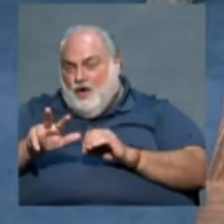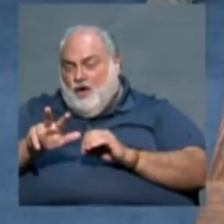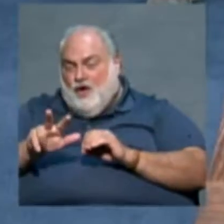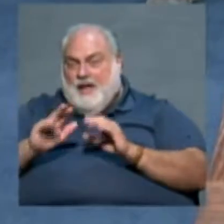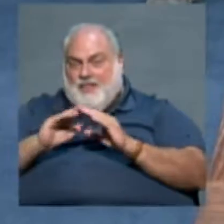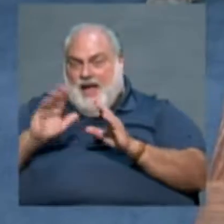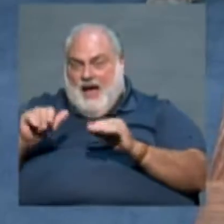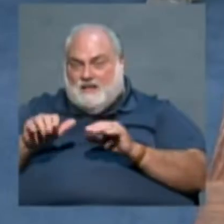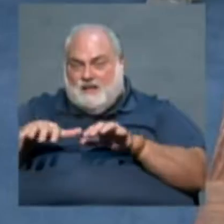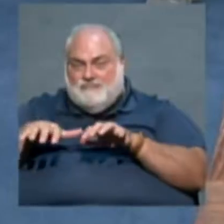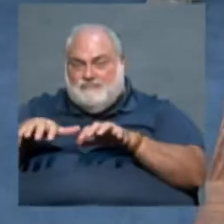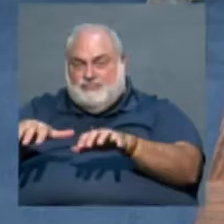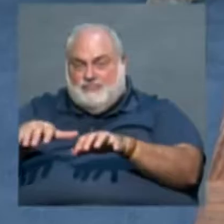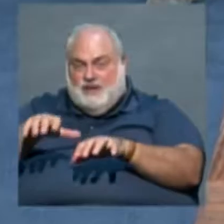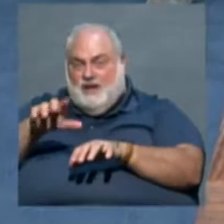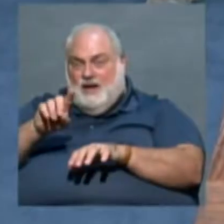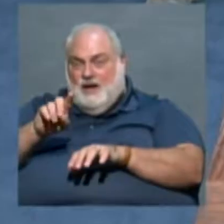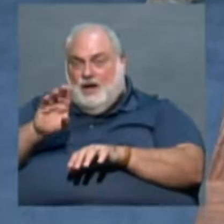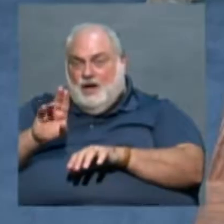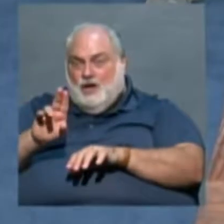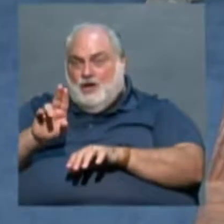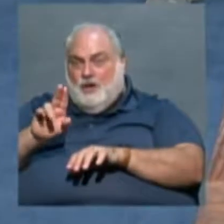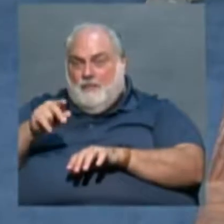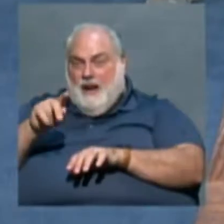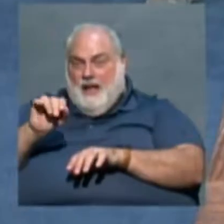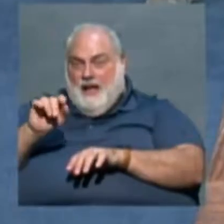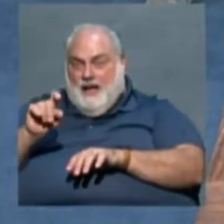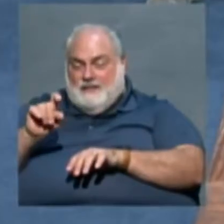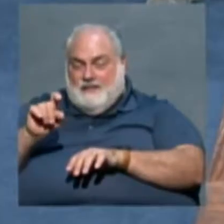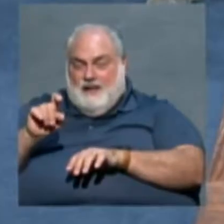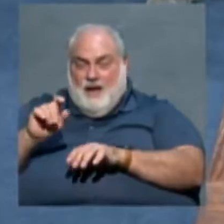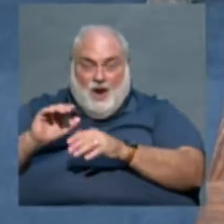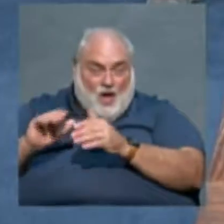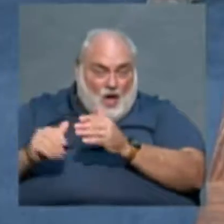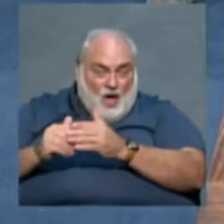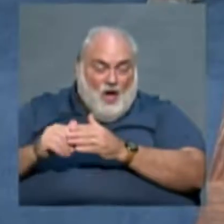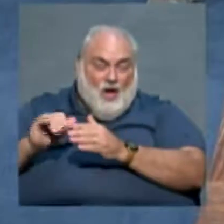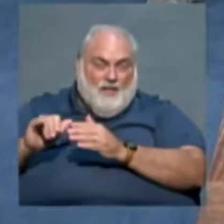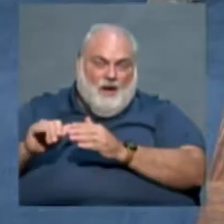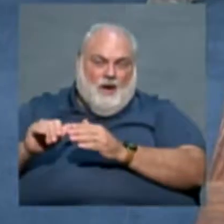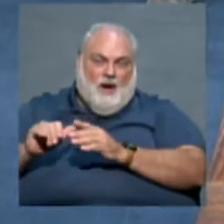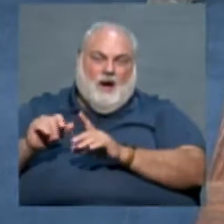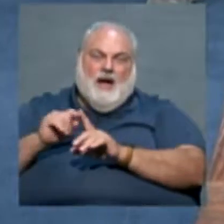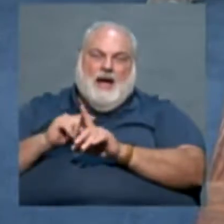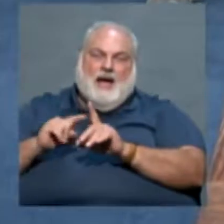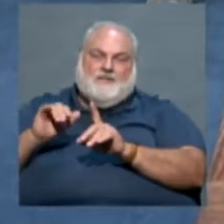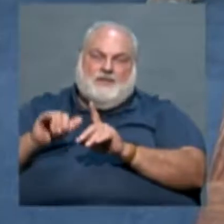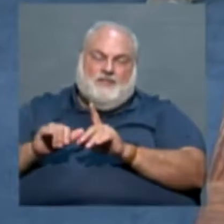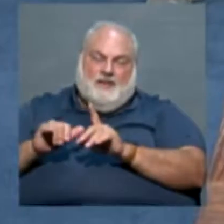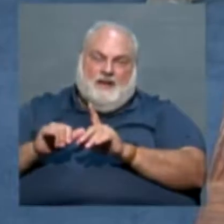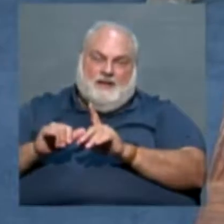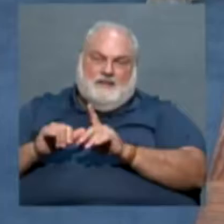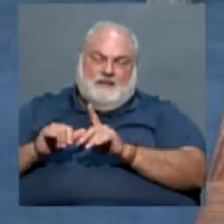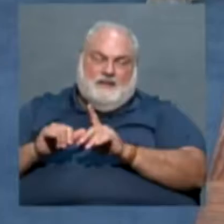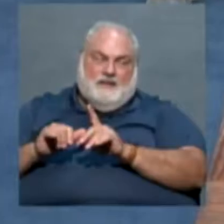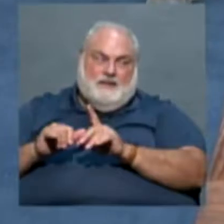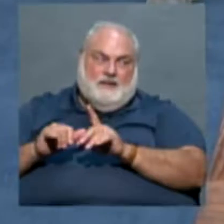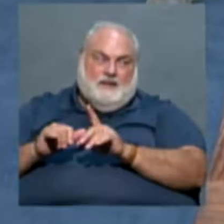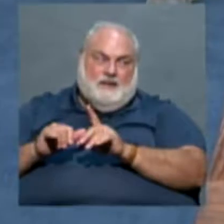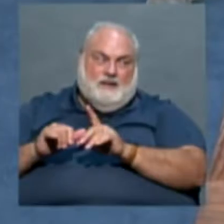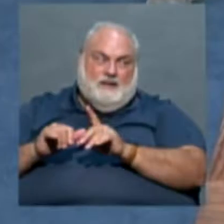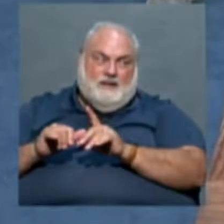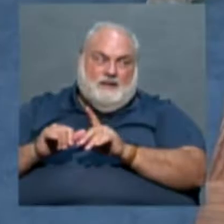stock now is duplexes. And in addition, all of those duplexes are in half of that half. And so in